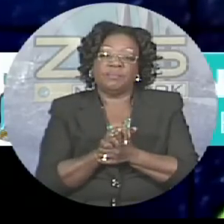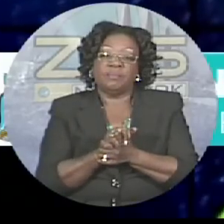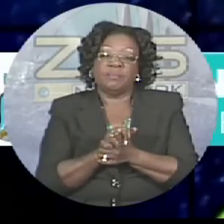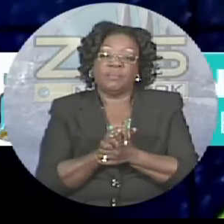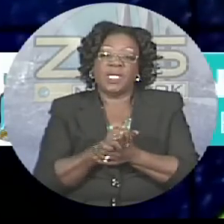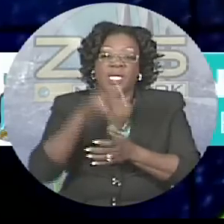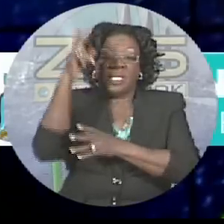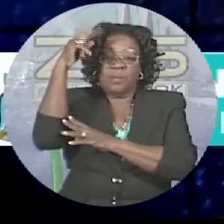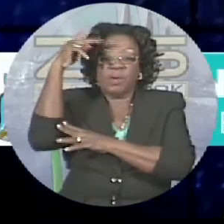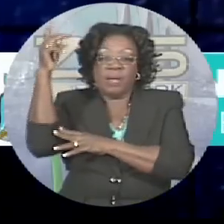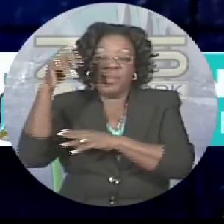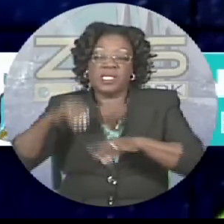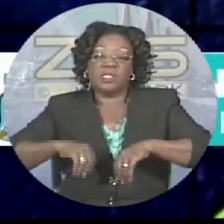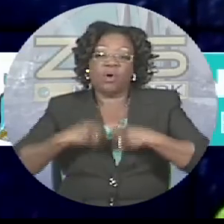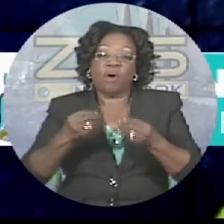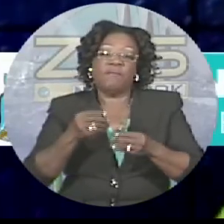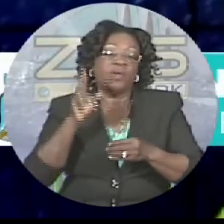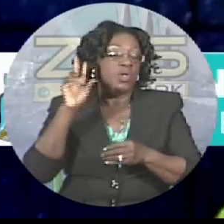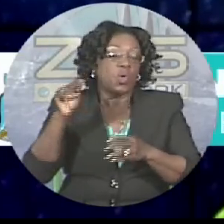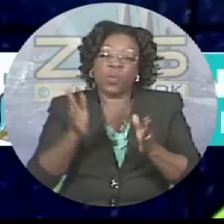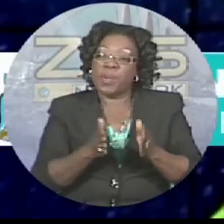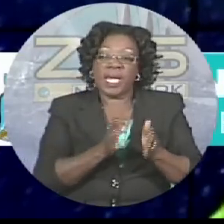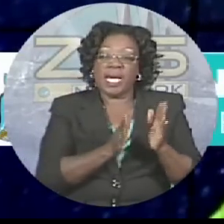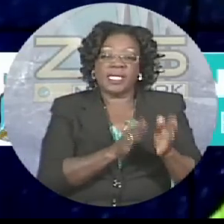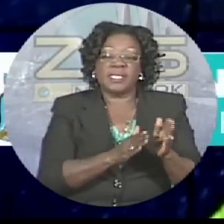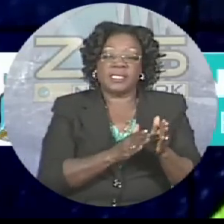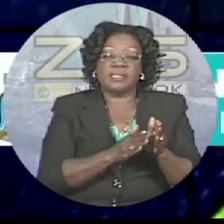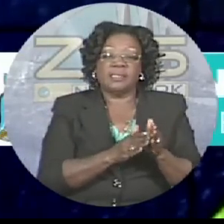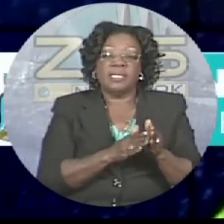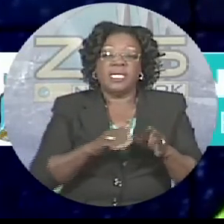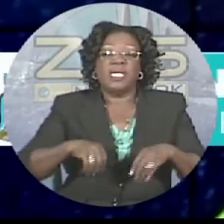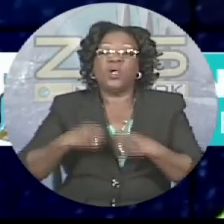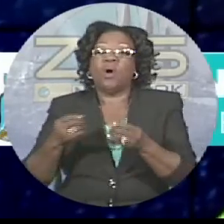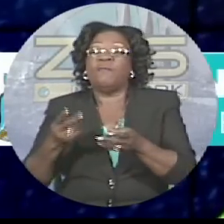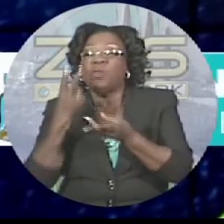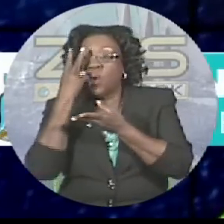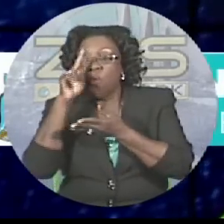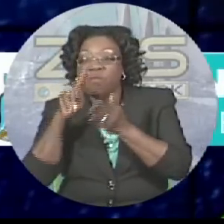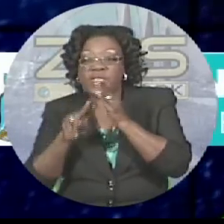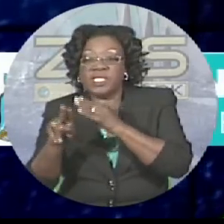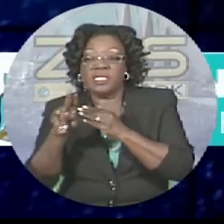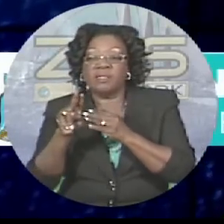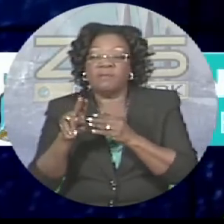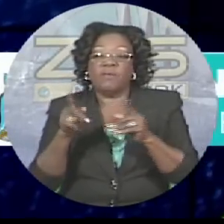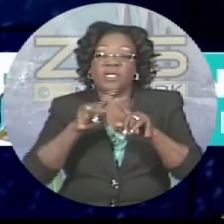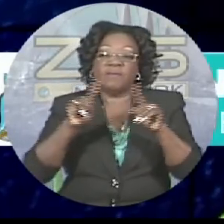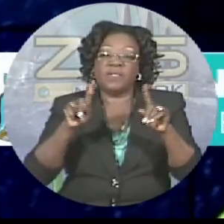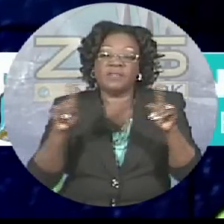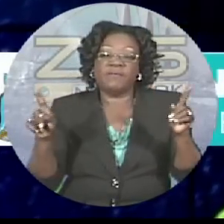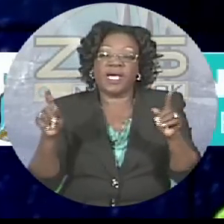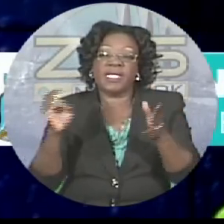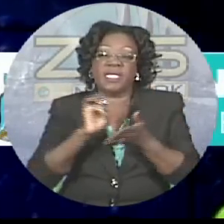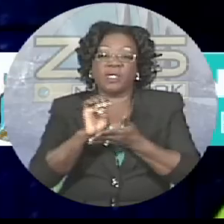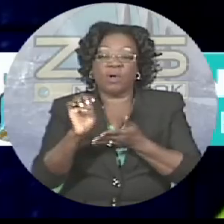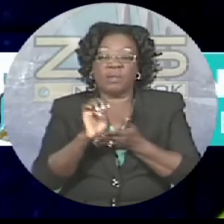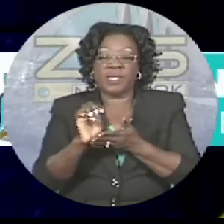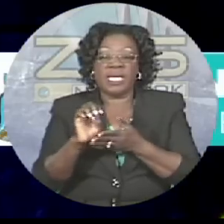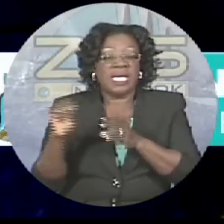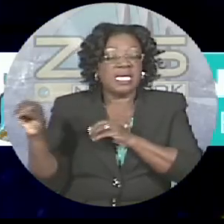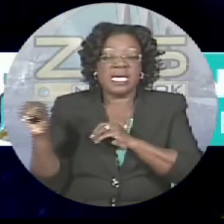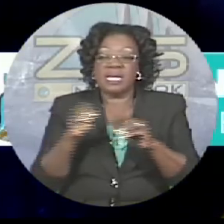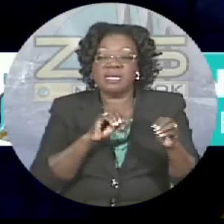The Prime Minister offered no plan for growth. He offered no vision for diversifying the economy. He had nothing to